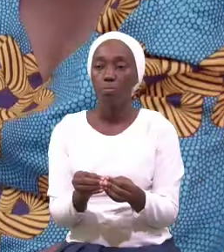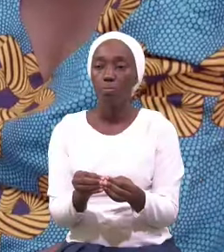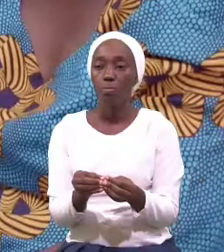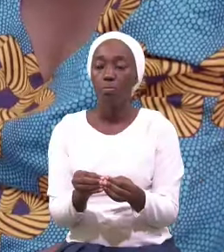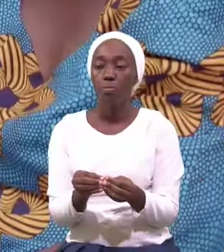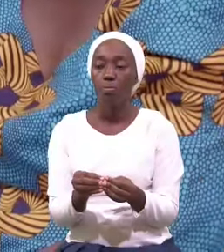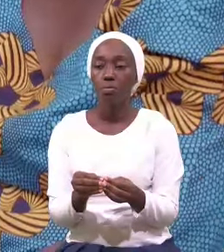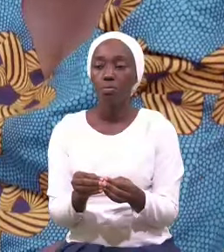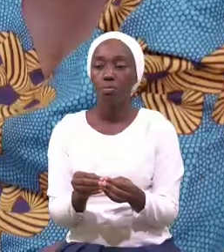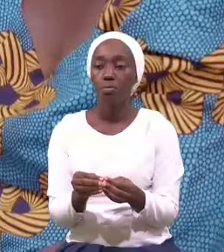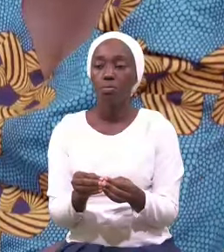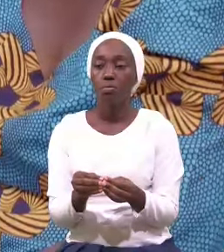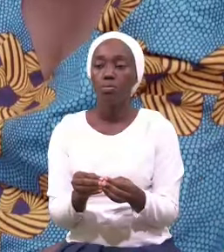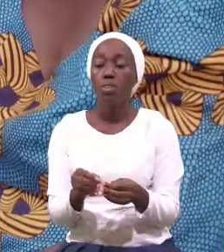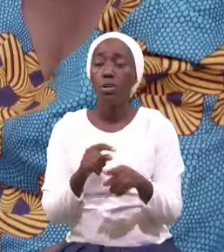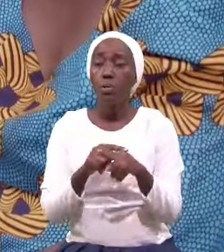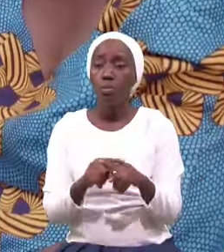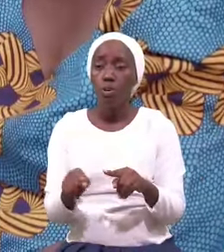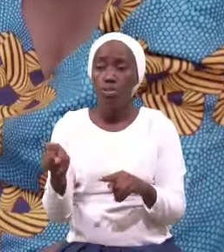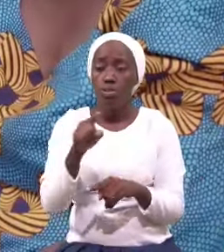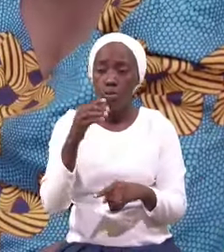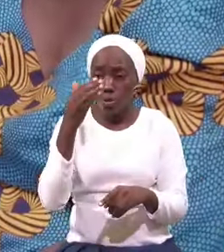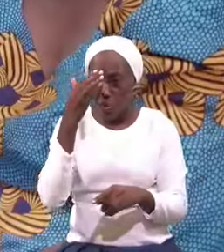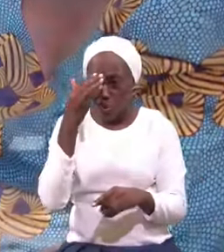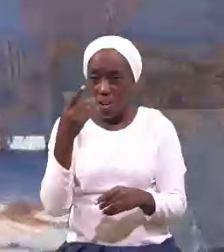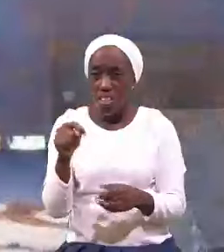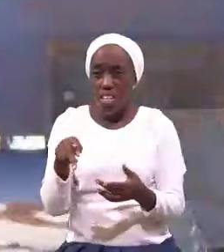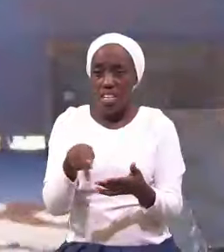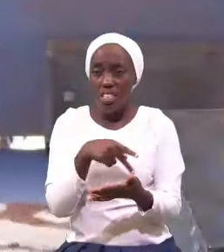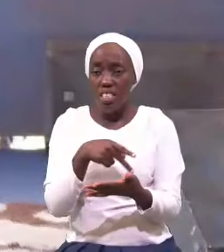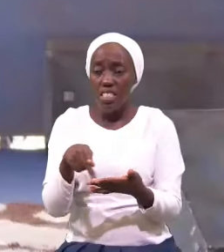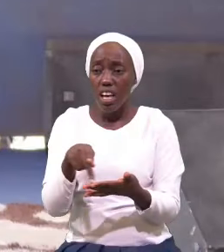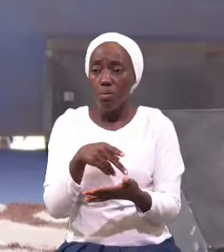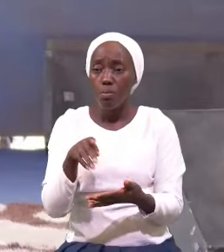more. But you know, that psalm is the psalm of Moses.